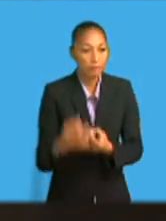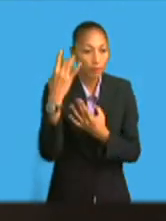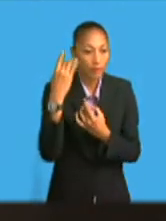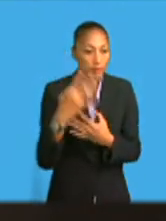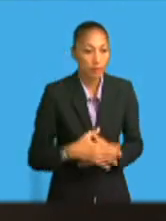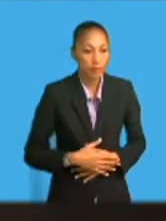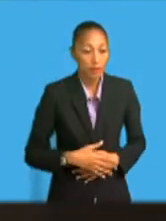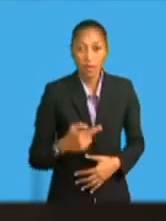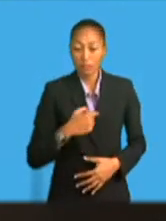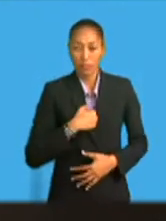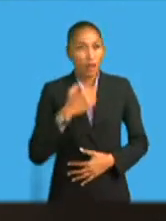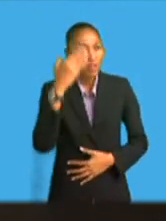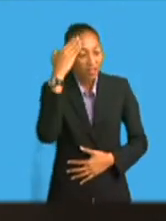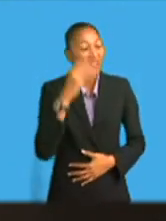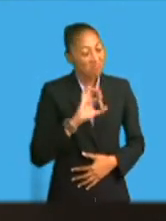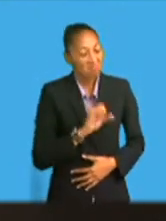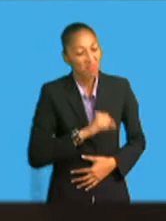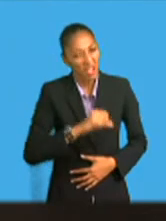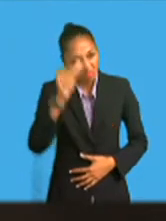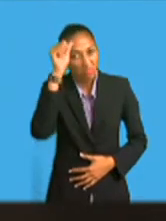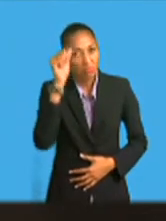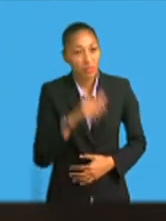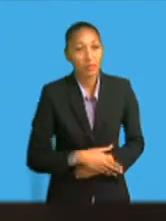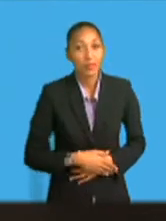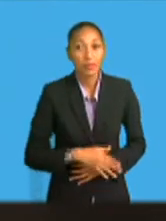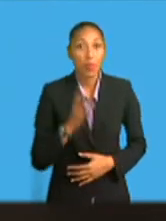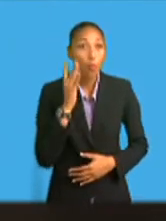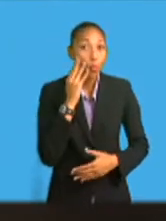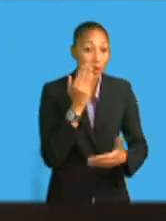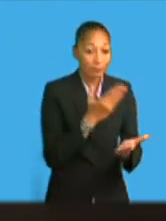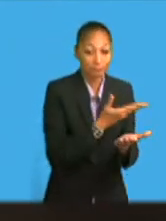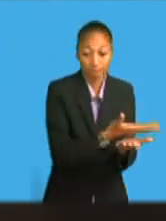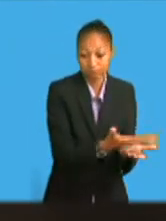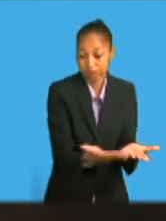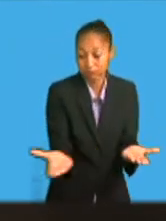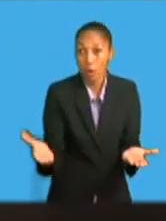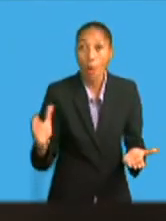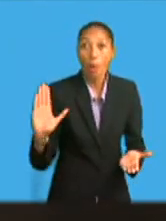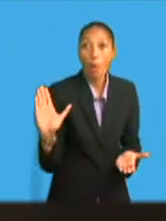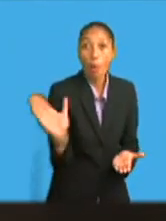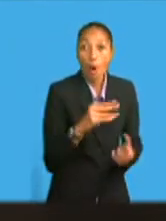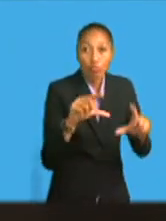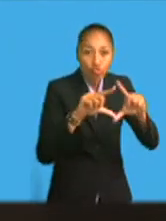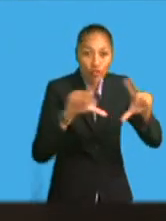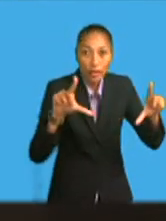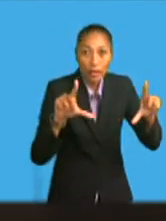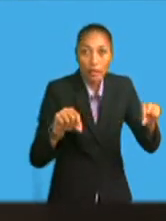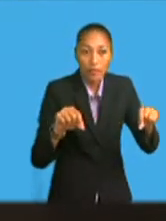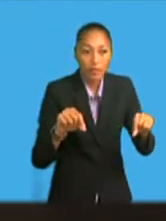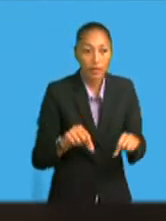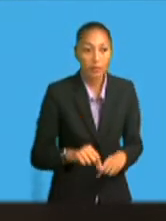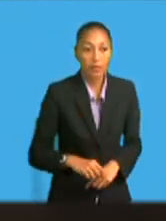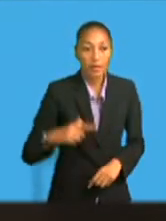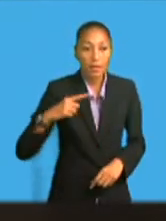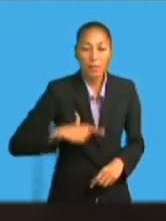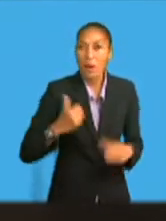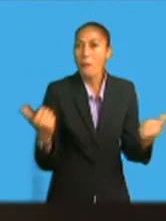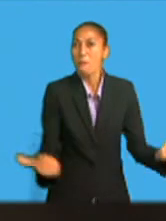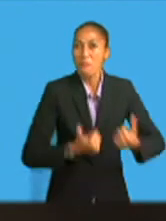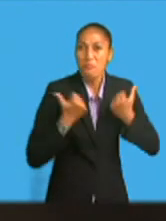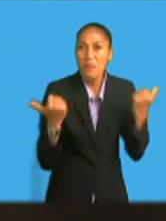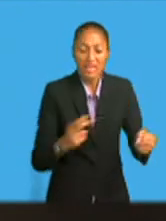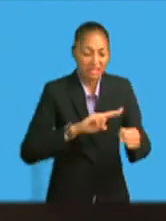I was expecting this when distributing the checks 2 weeks back, since it was making news on the